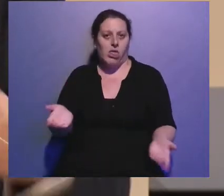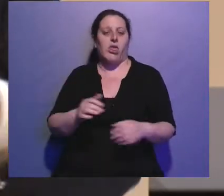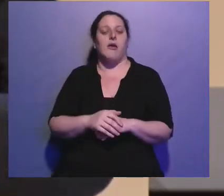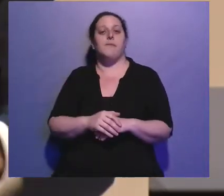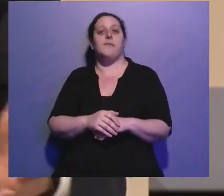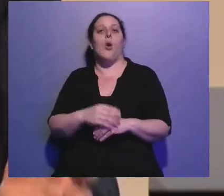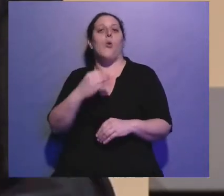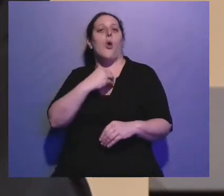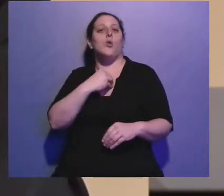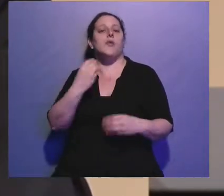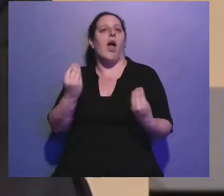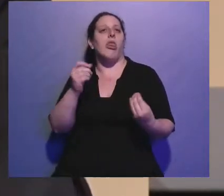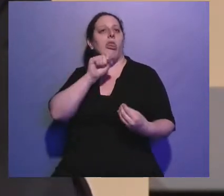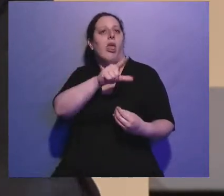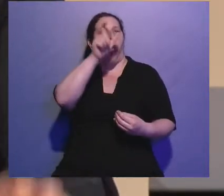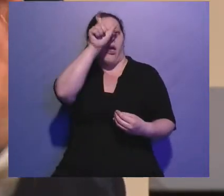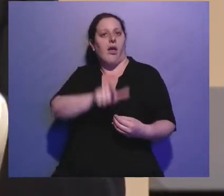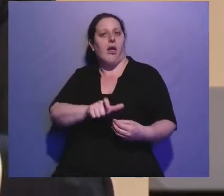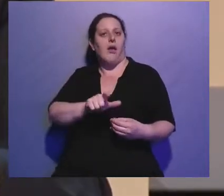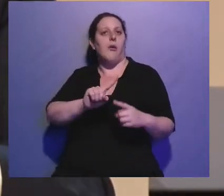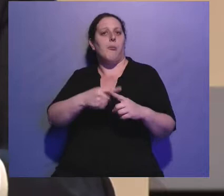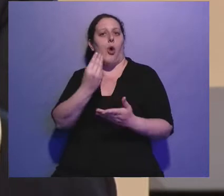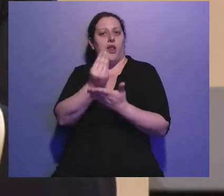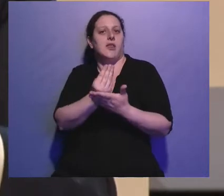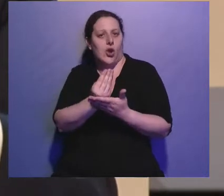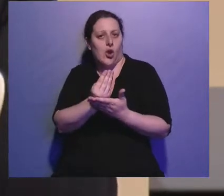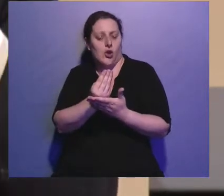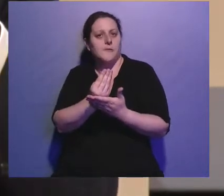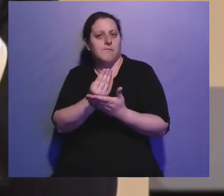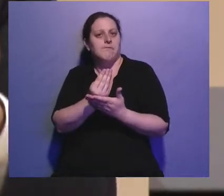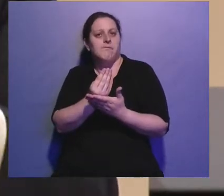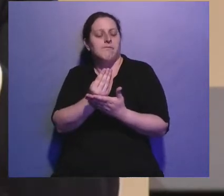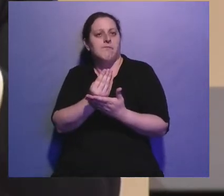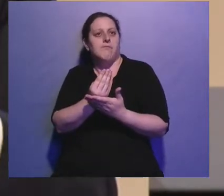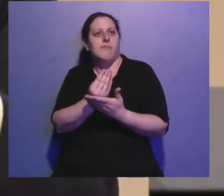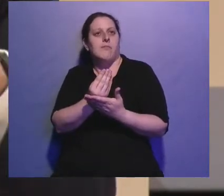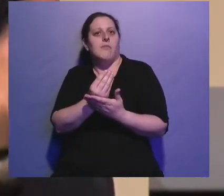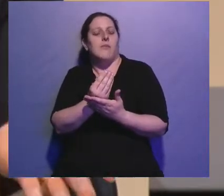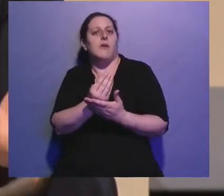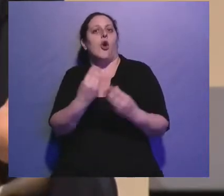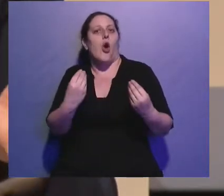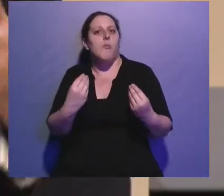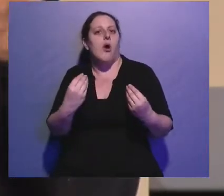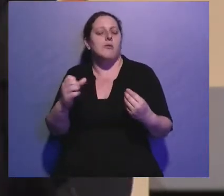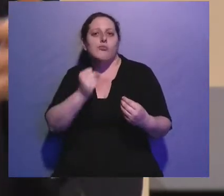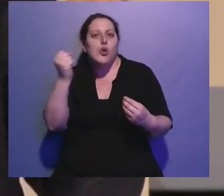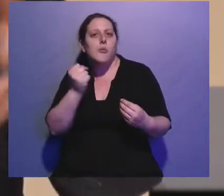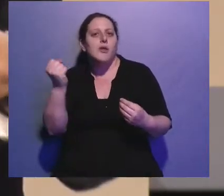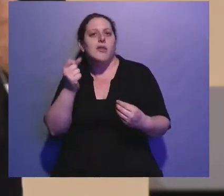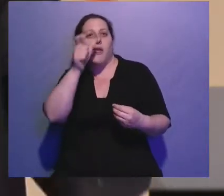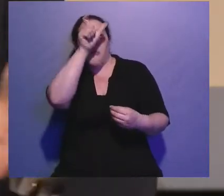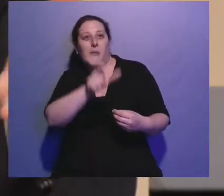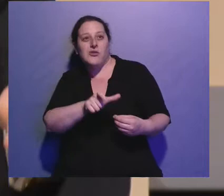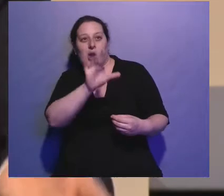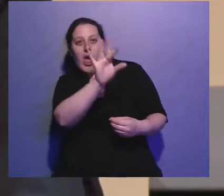governors or of officials. And in order to have a generalized or a widespread political will, you need to choose